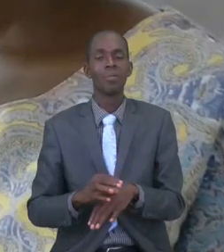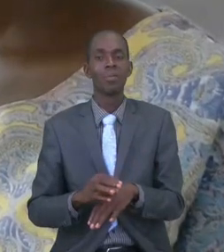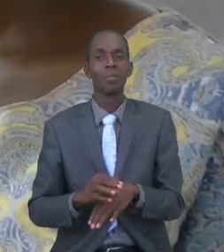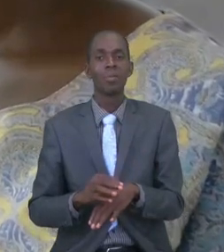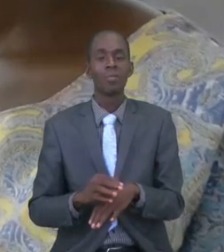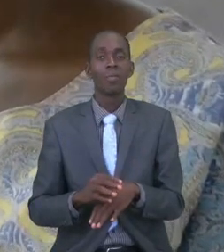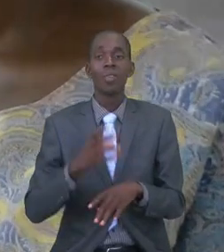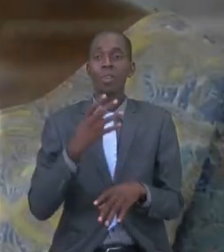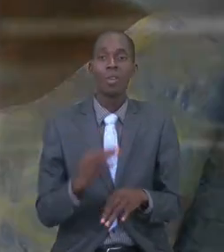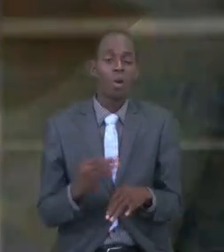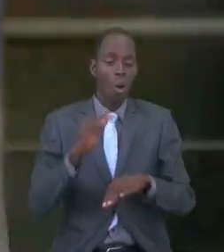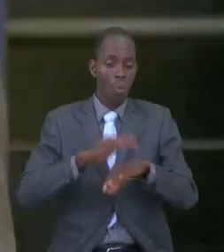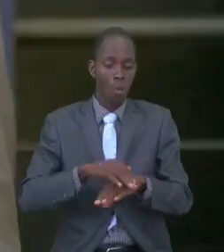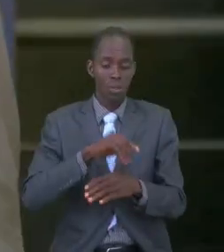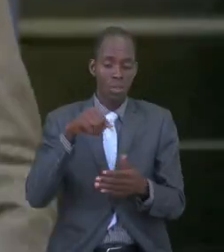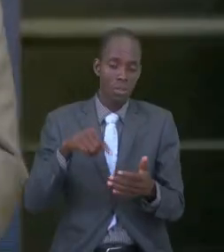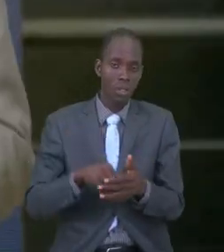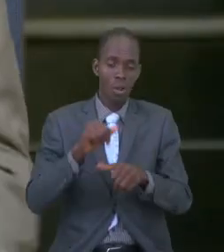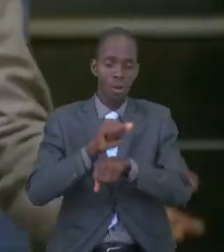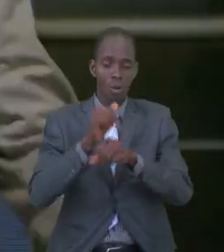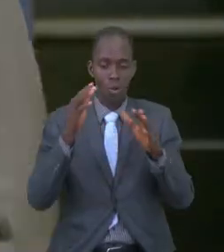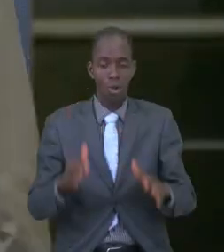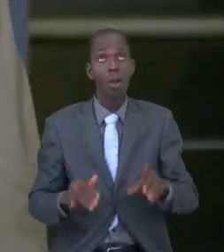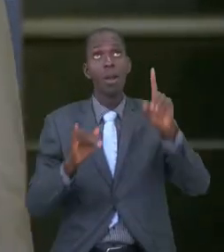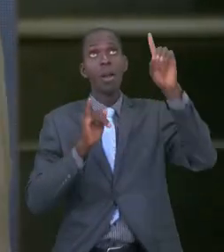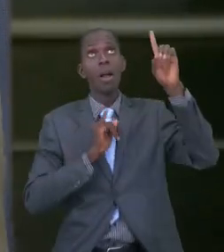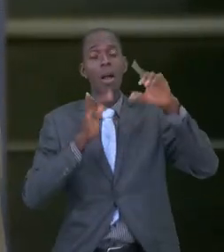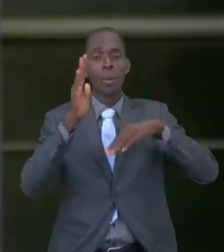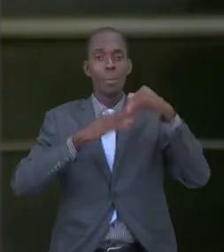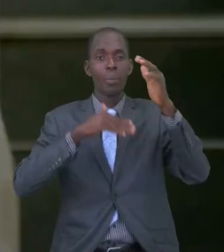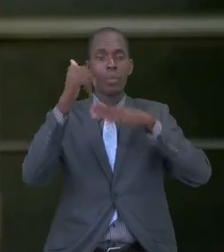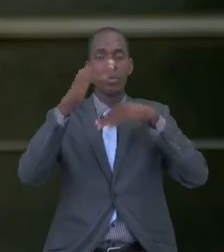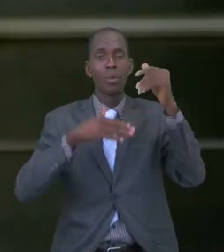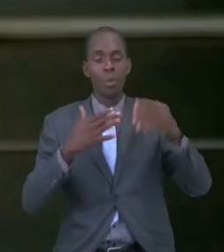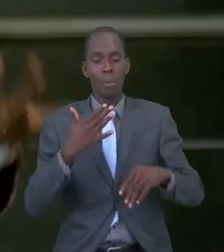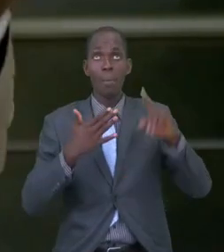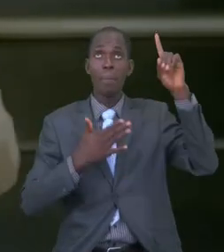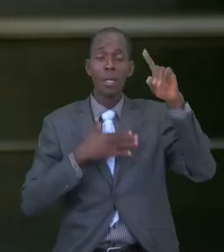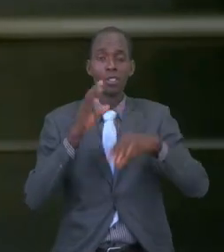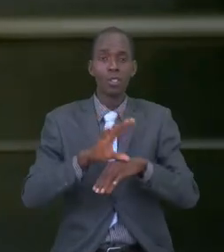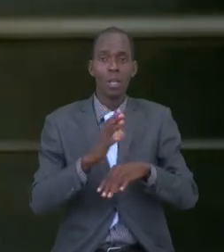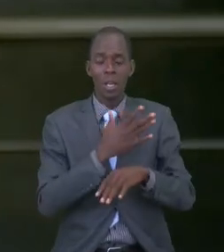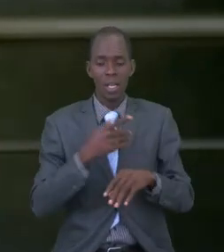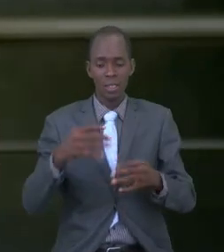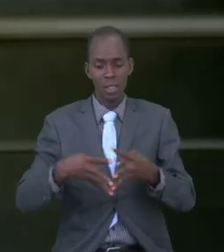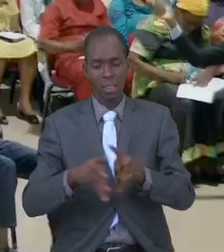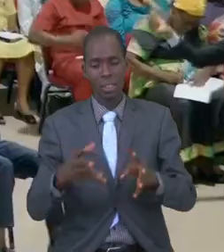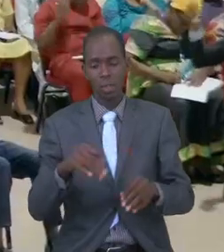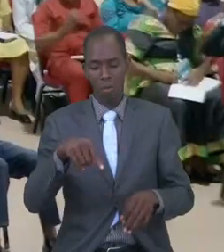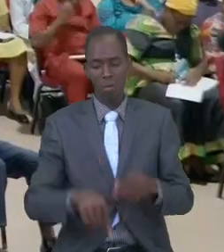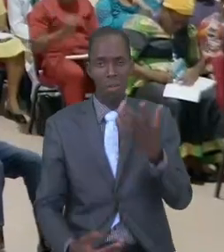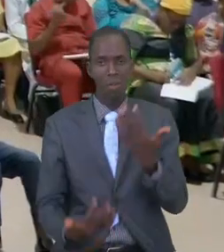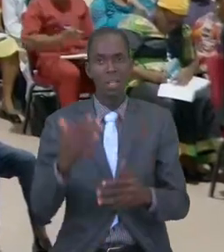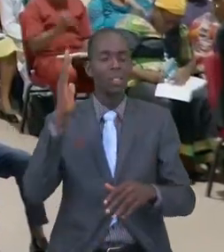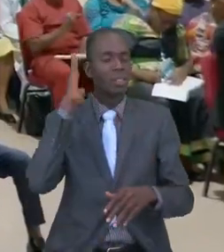Upon this rock I build my church, and the gates of hell shall